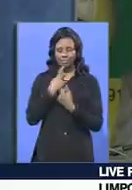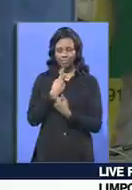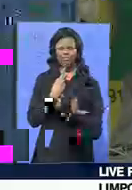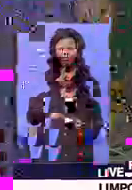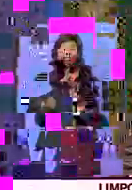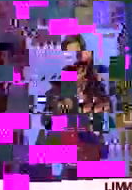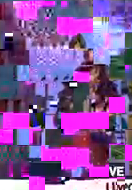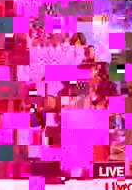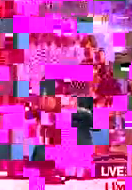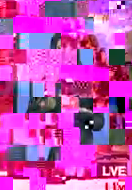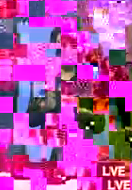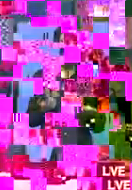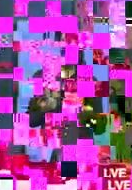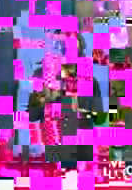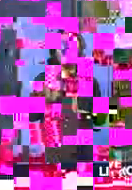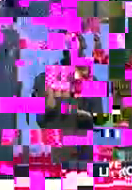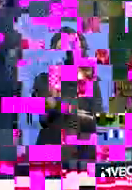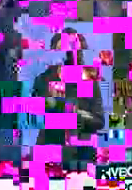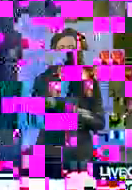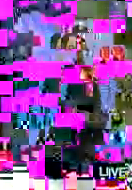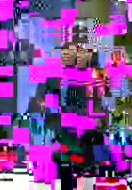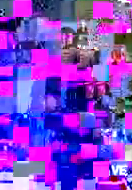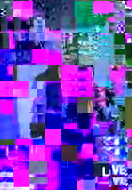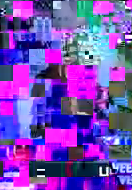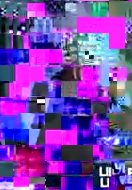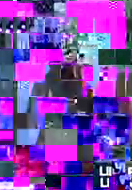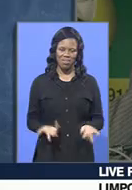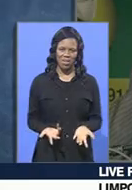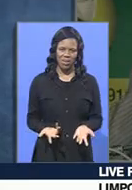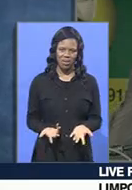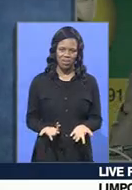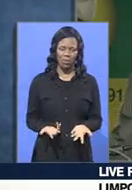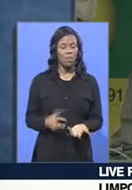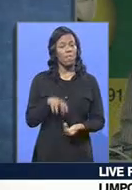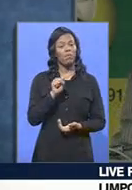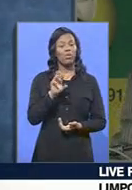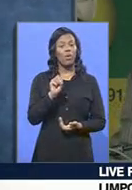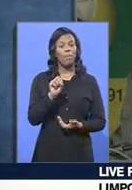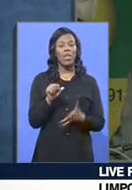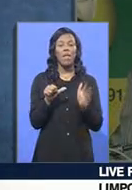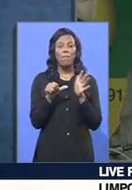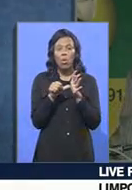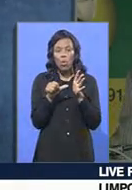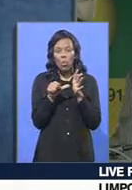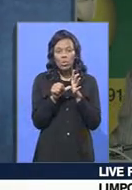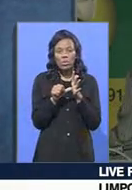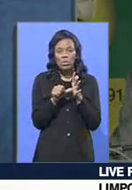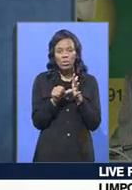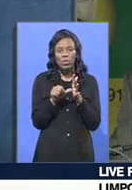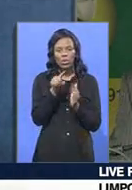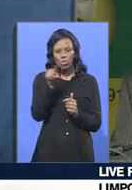we'd rather continue the old way. So it is important to note that